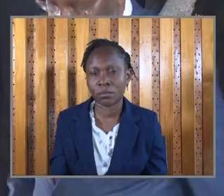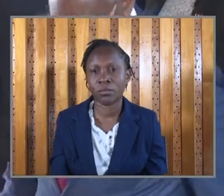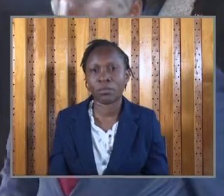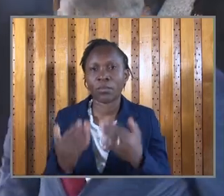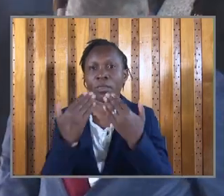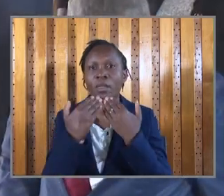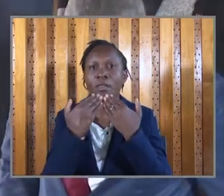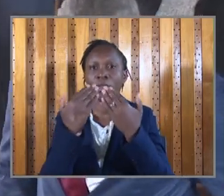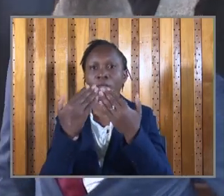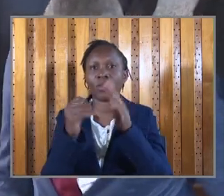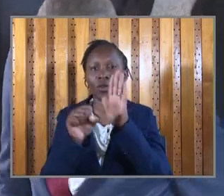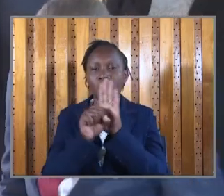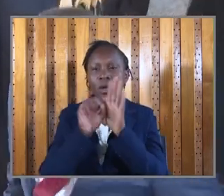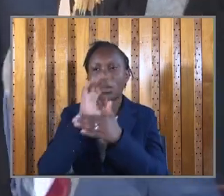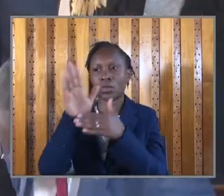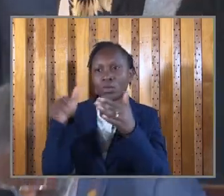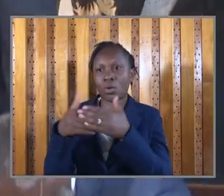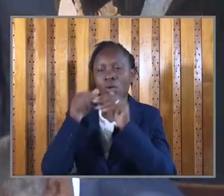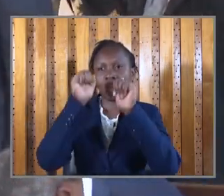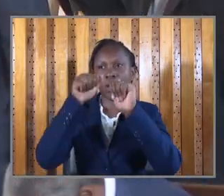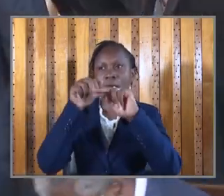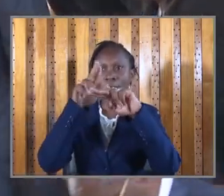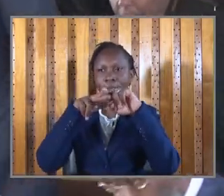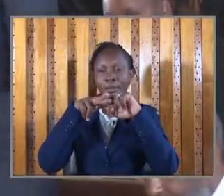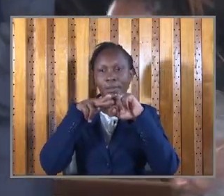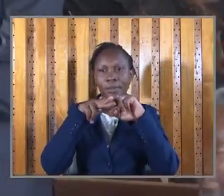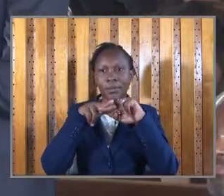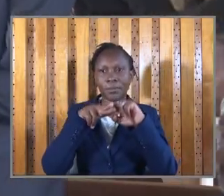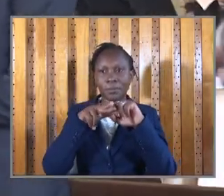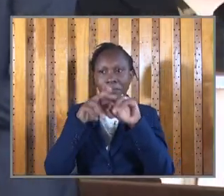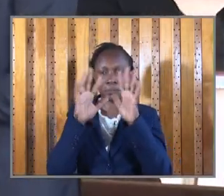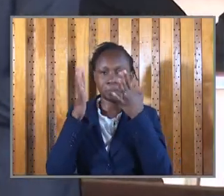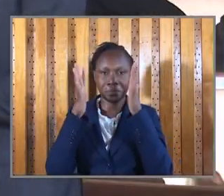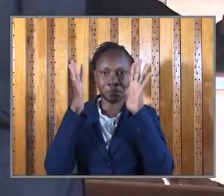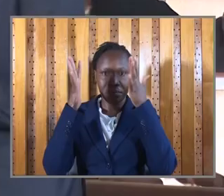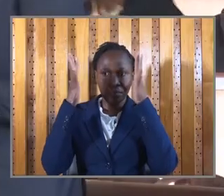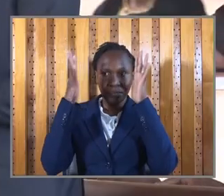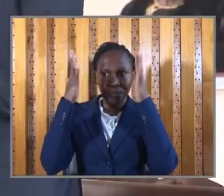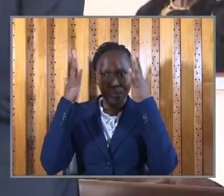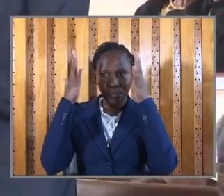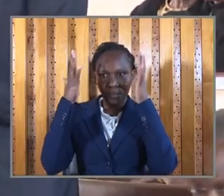you very much. You may be seated even as we clap for our team. Thank you.